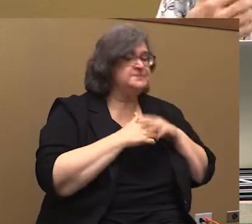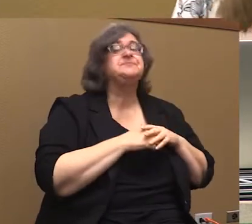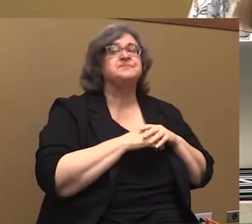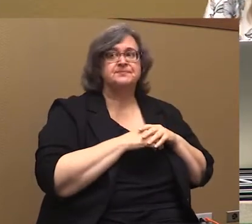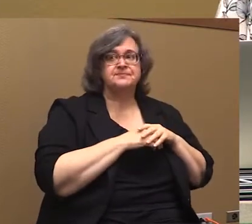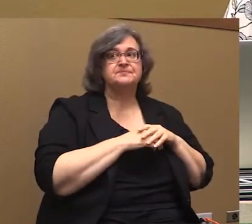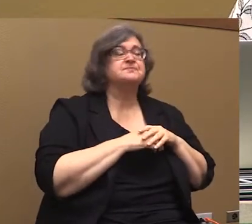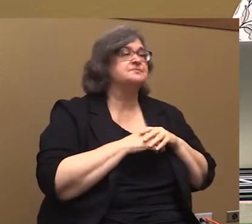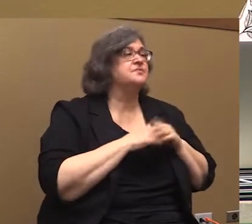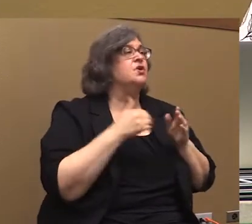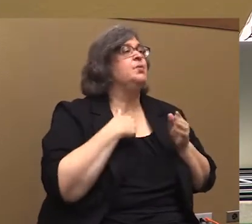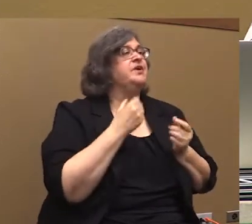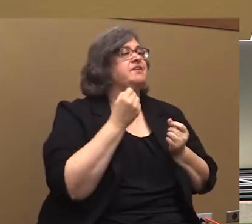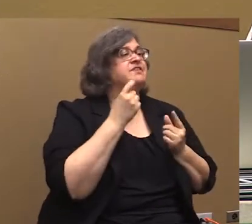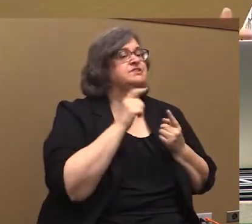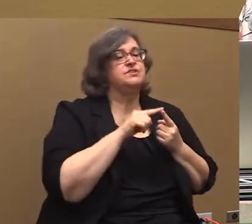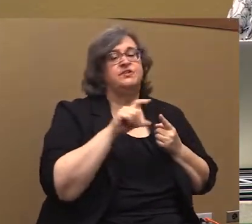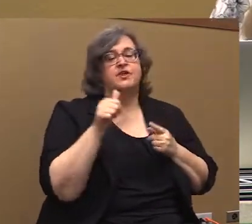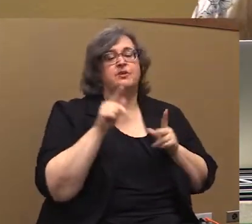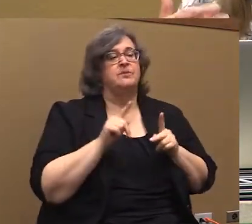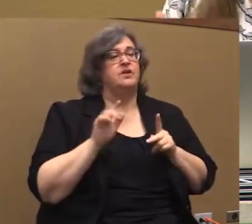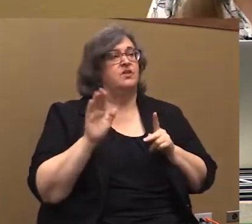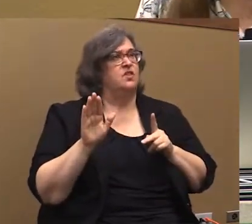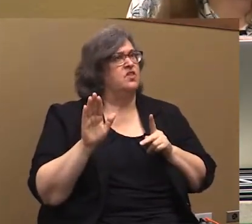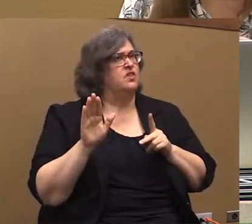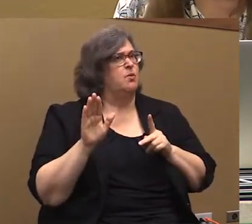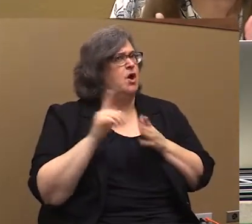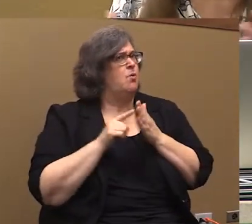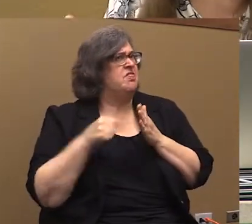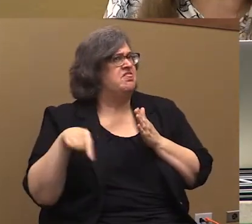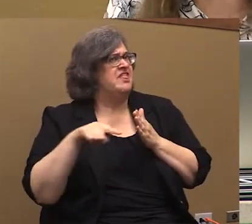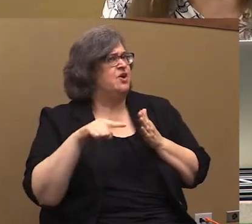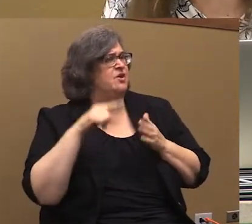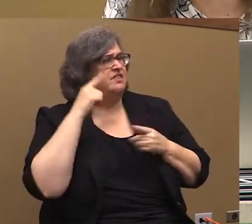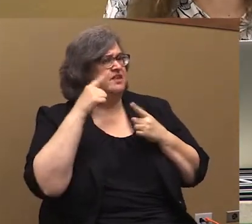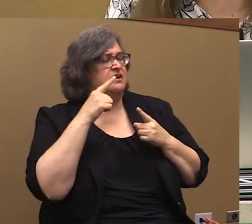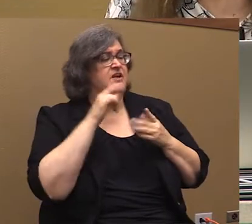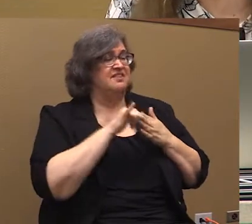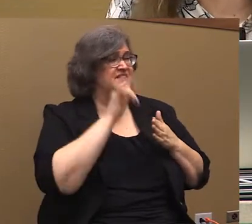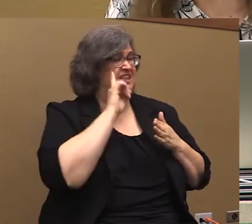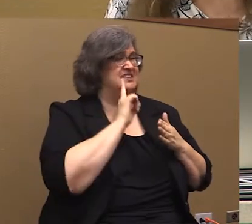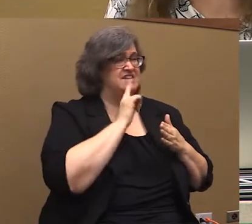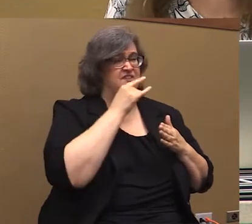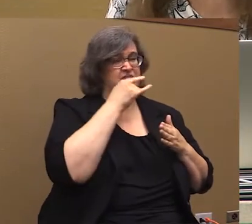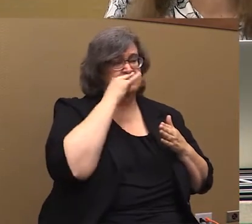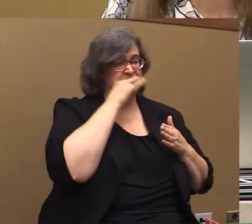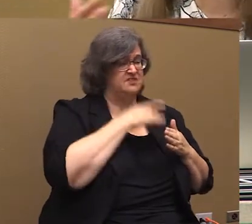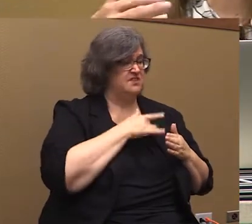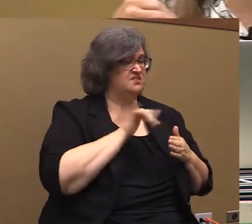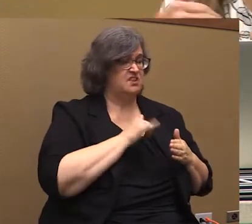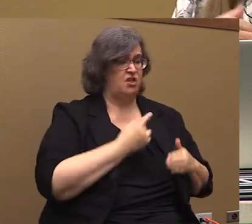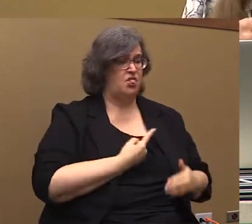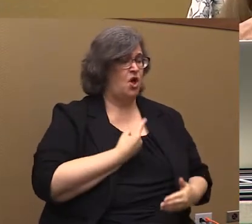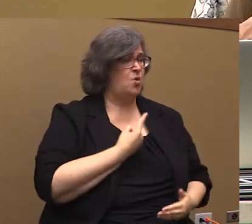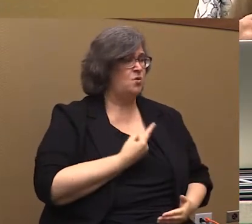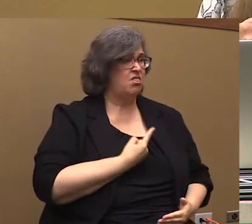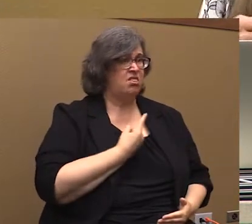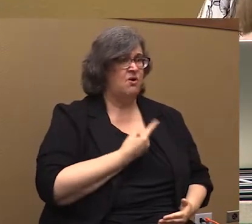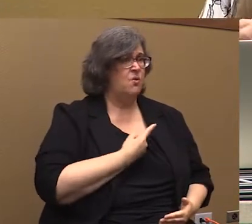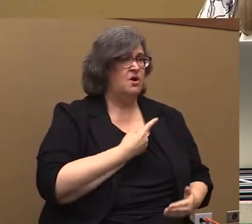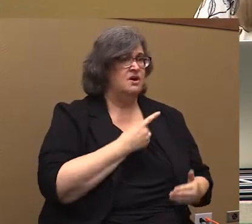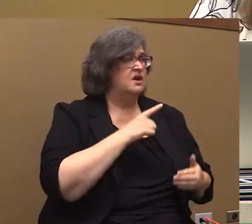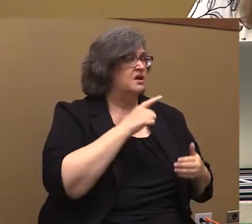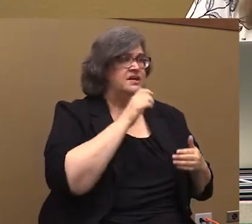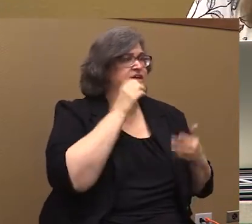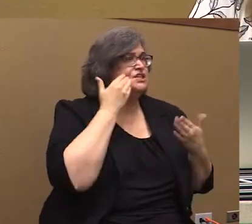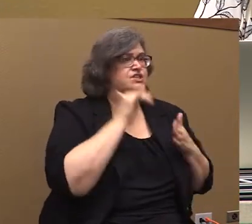classroom besides that teacher, to give insights into the other people's states of mind, that deaf child is